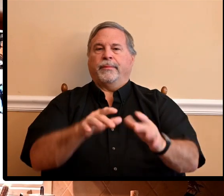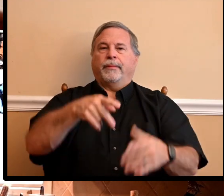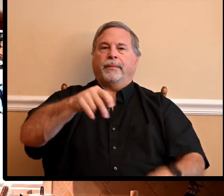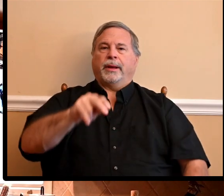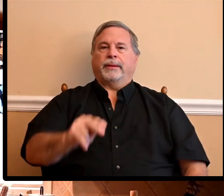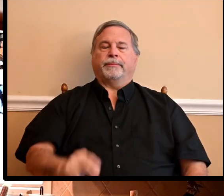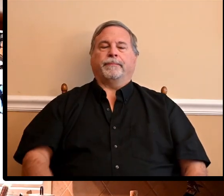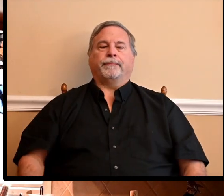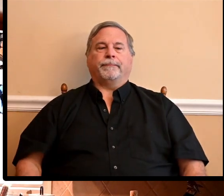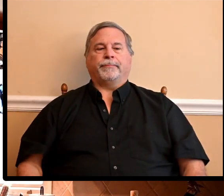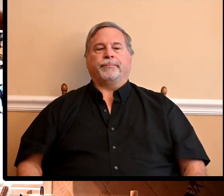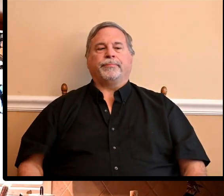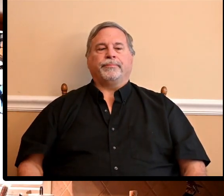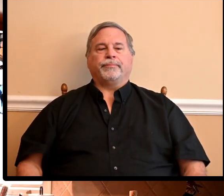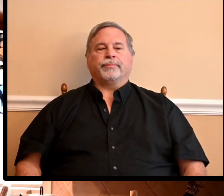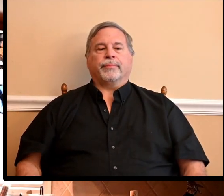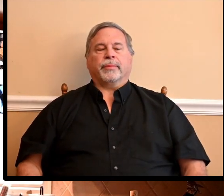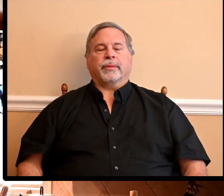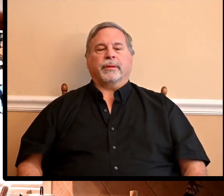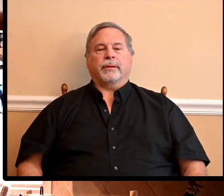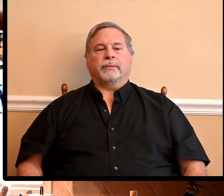flour.